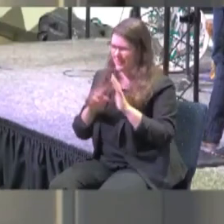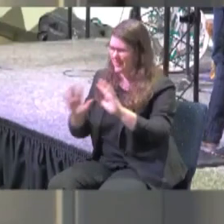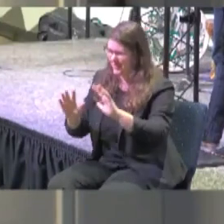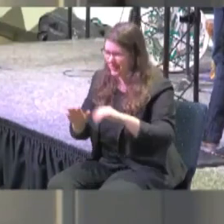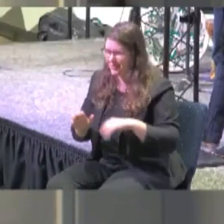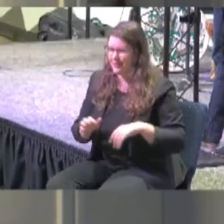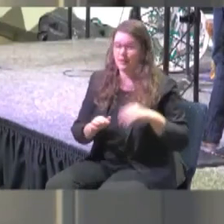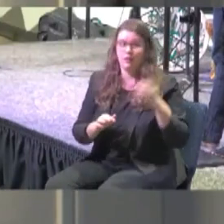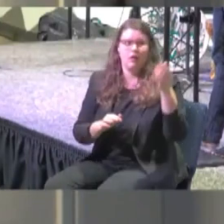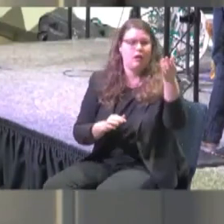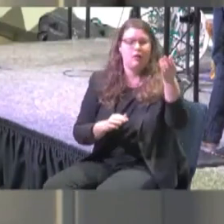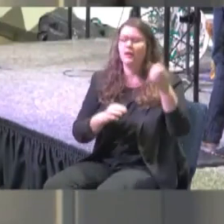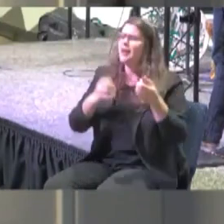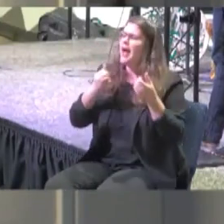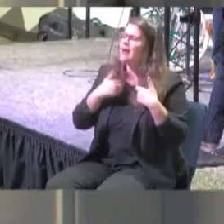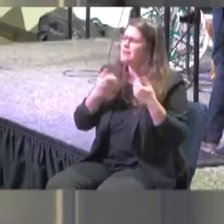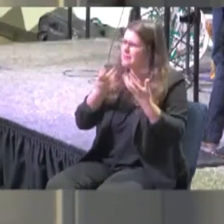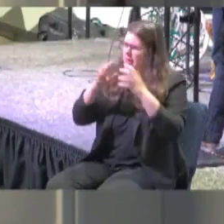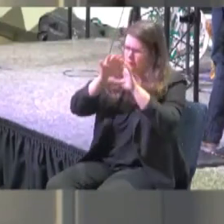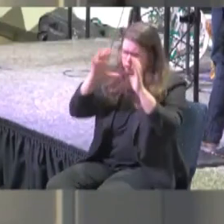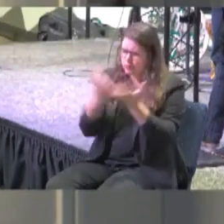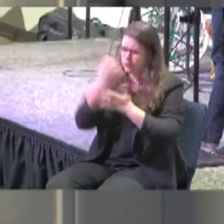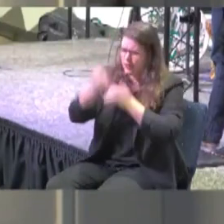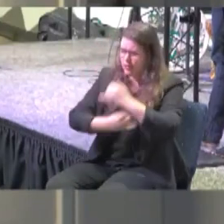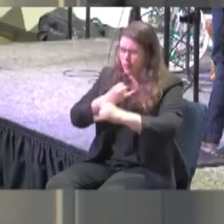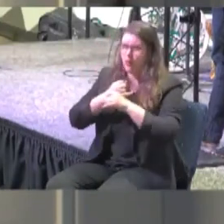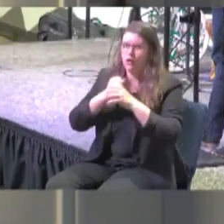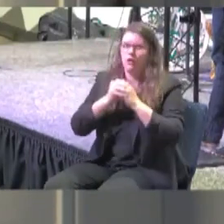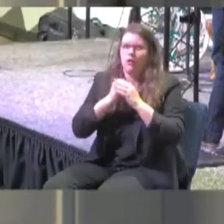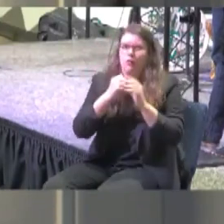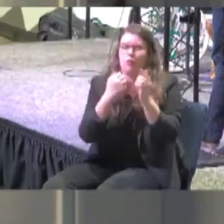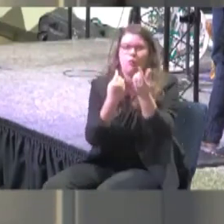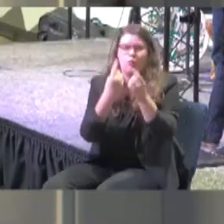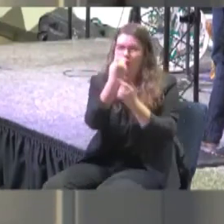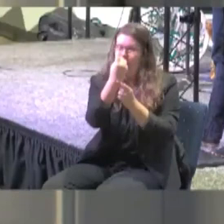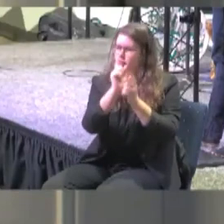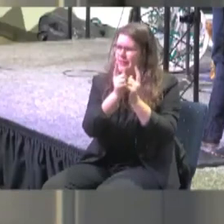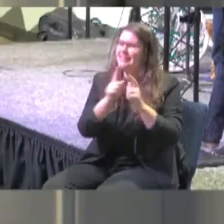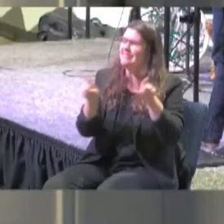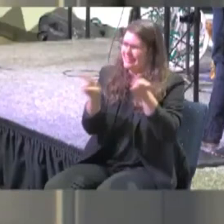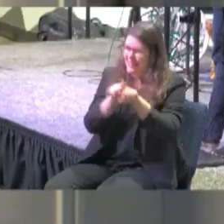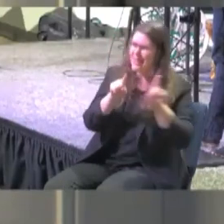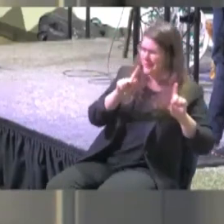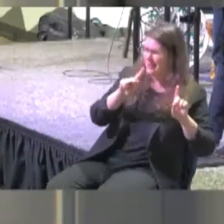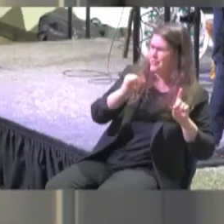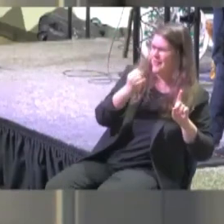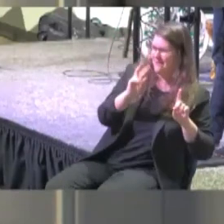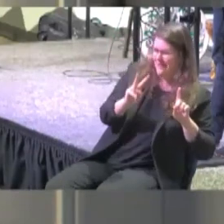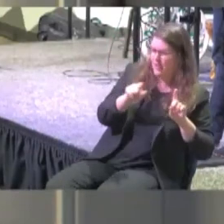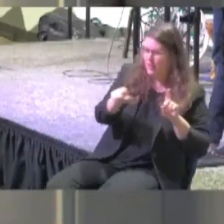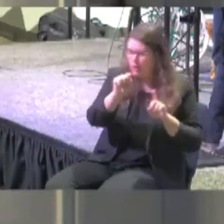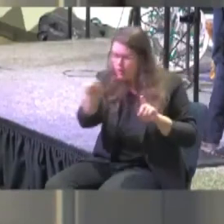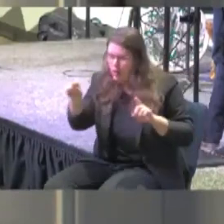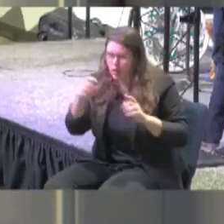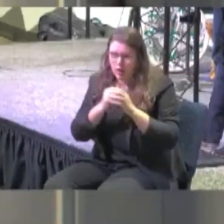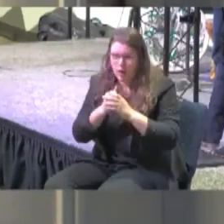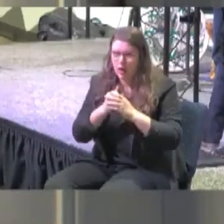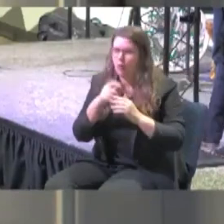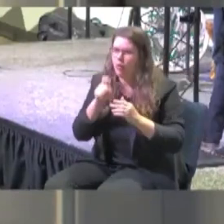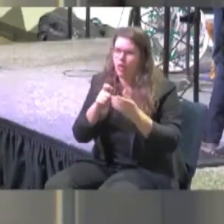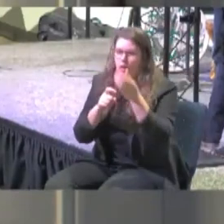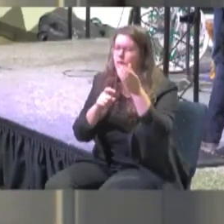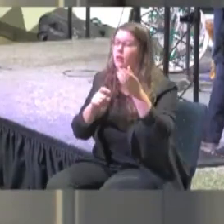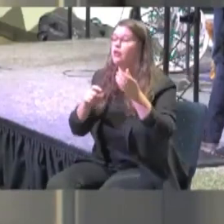a regional translation. Think of the context where many of you work. You've experienced these kind of things, I believe. It seems very common where I've